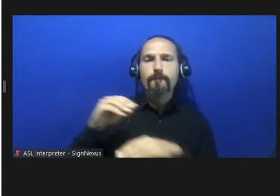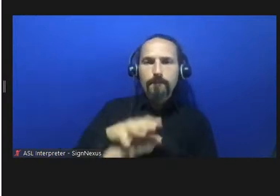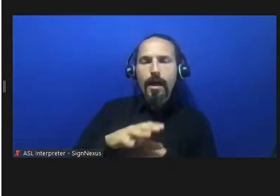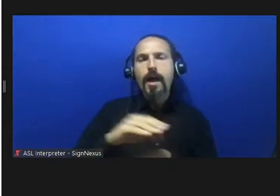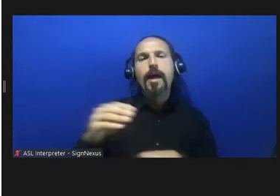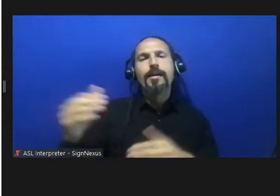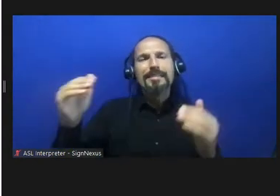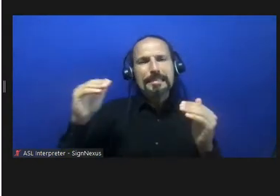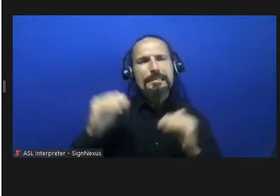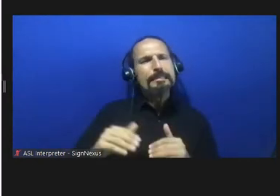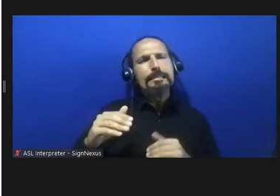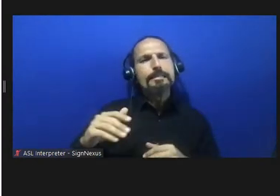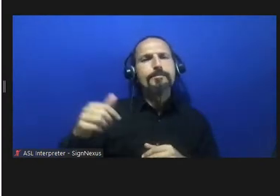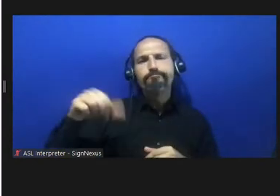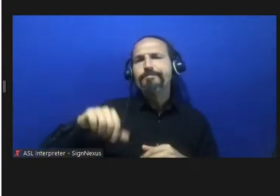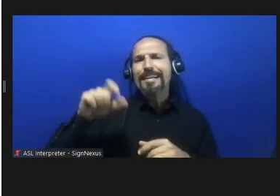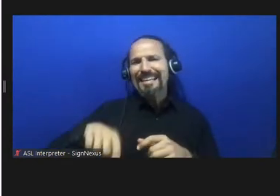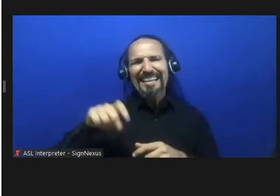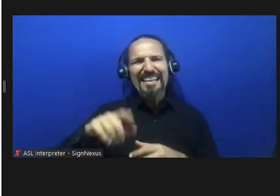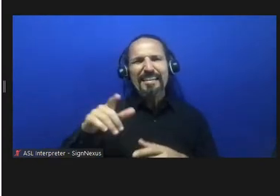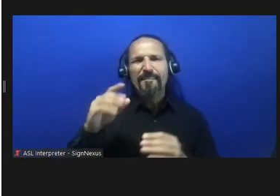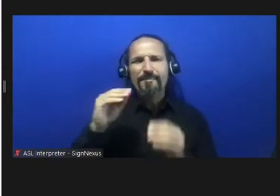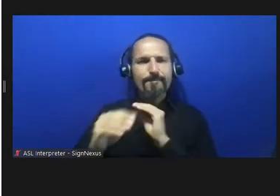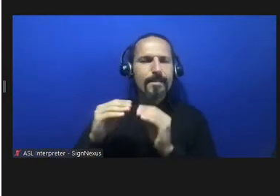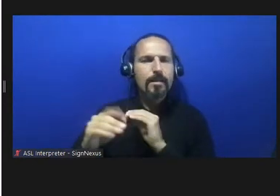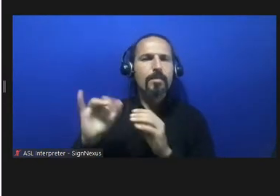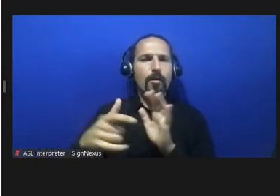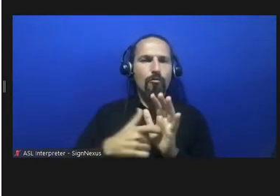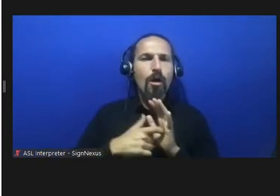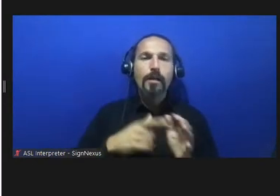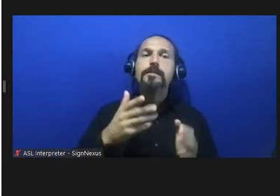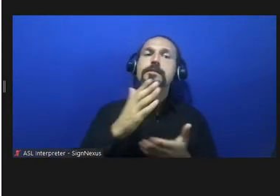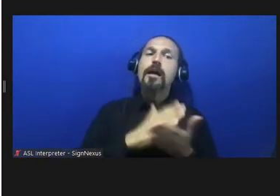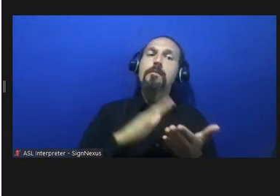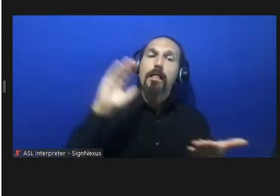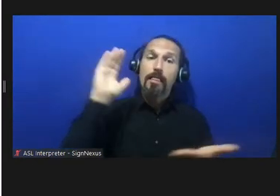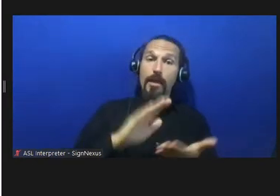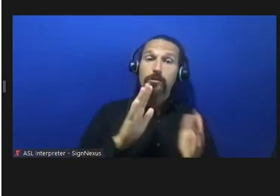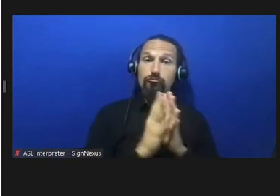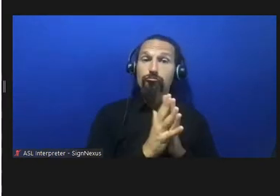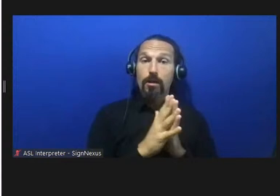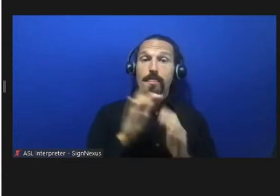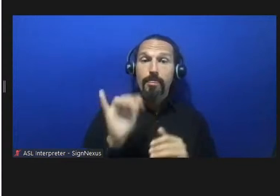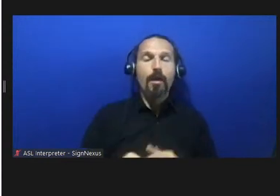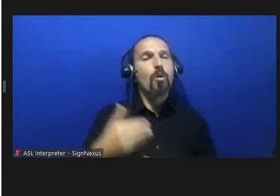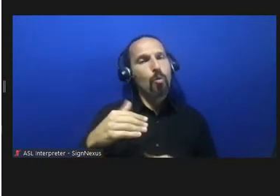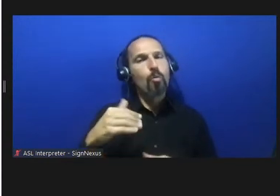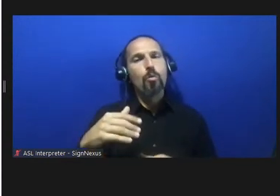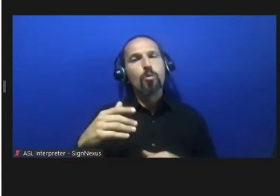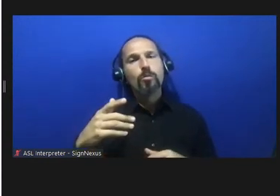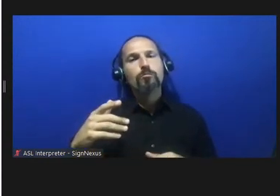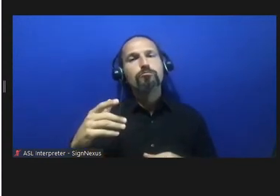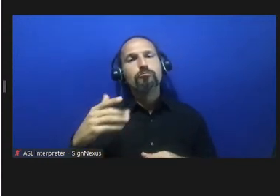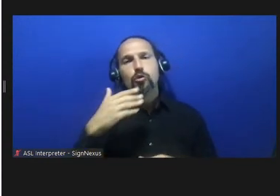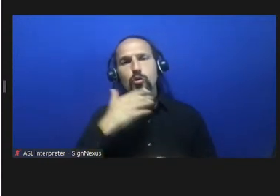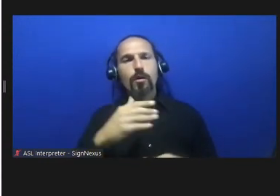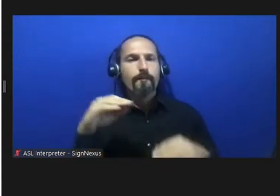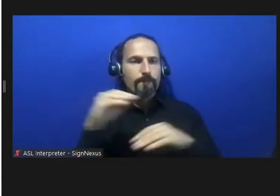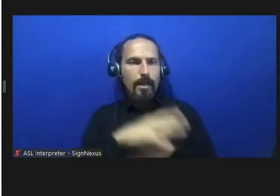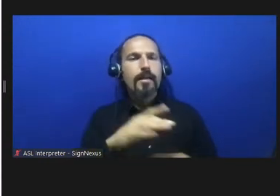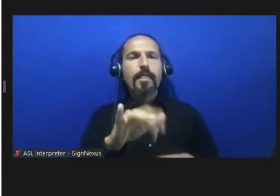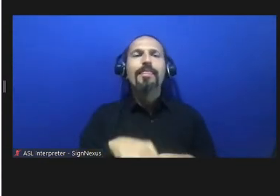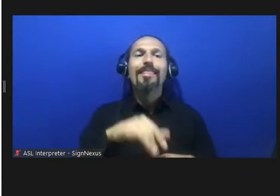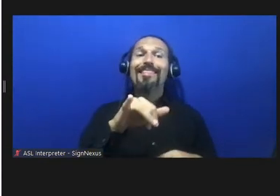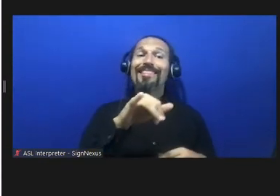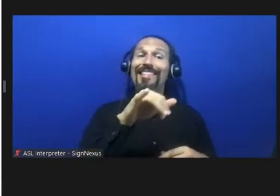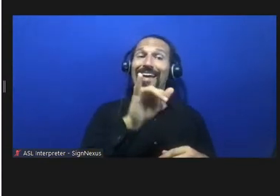will be required some locations experience a decrease in congestion which is a beneficial effect there were three highway segments though